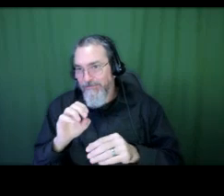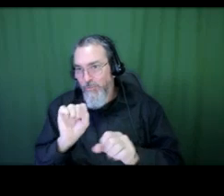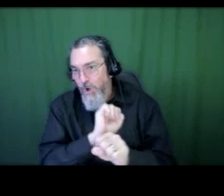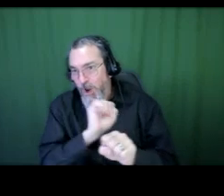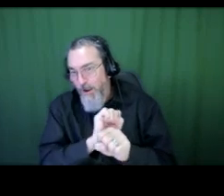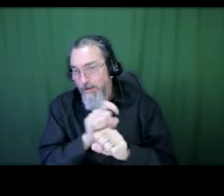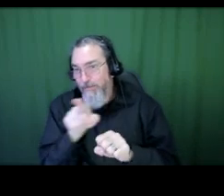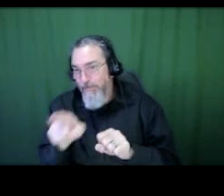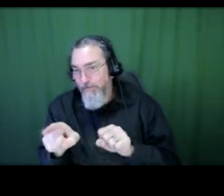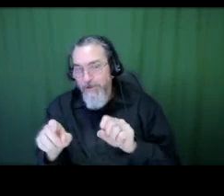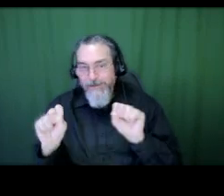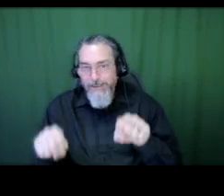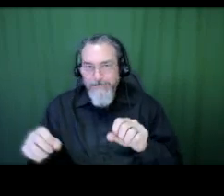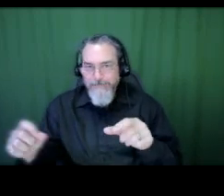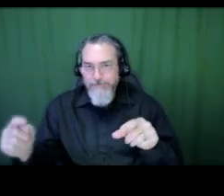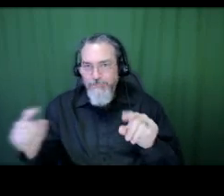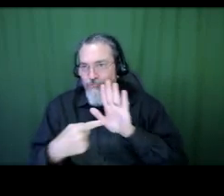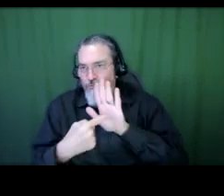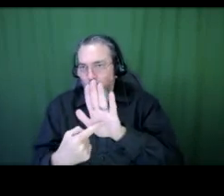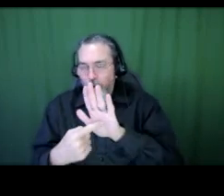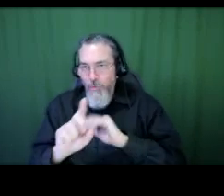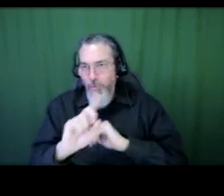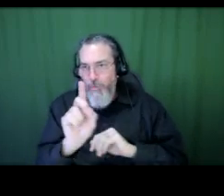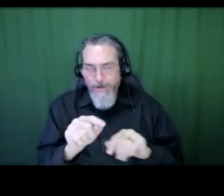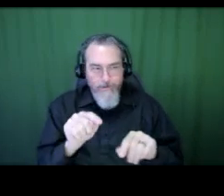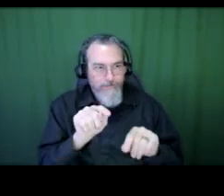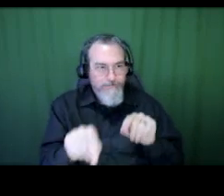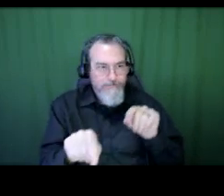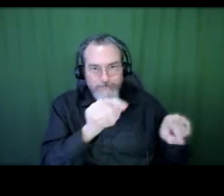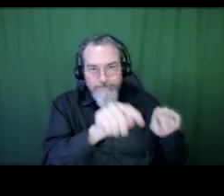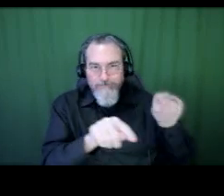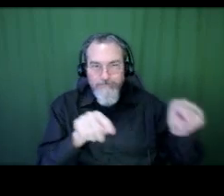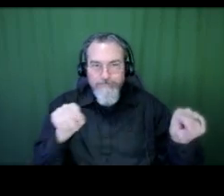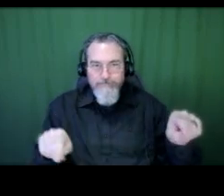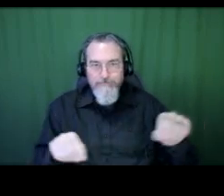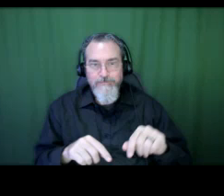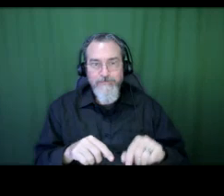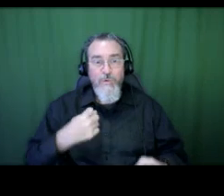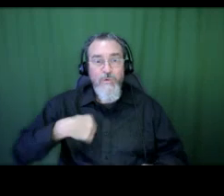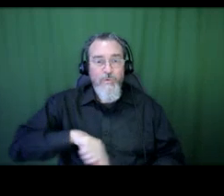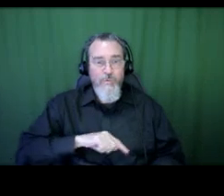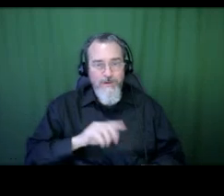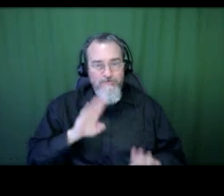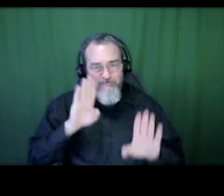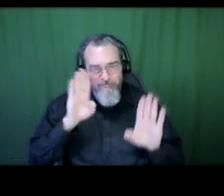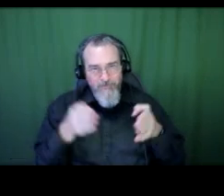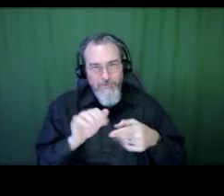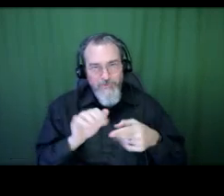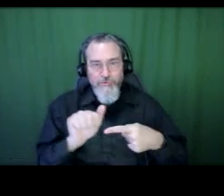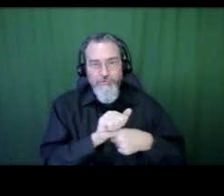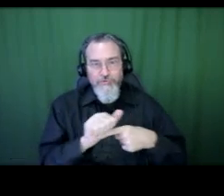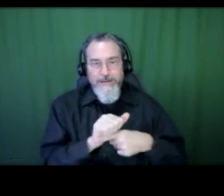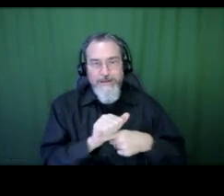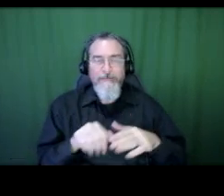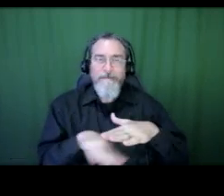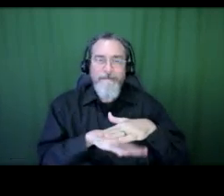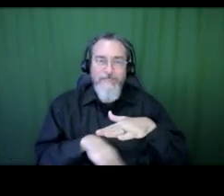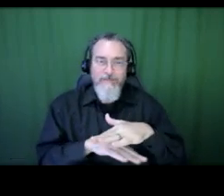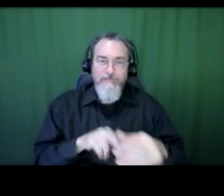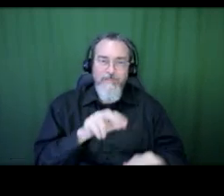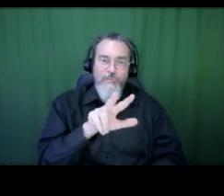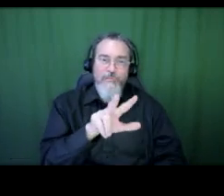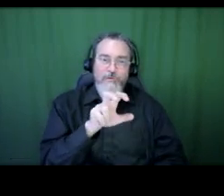this project, recruit and train at least 330 individuals, and also train 173,